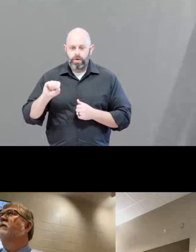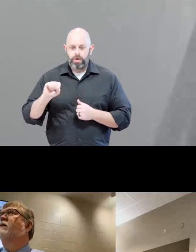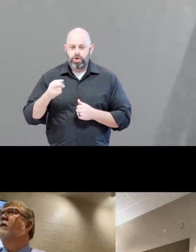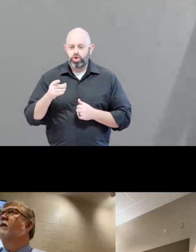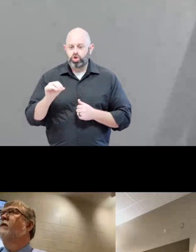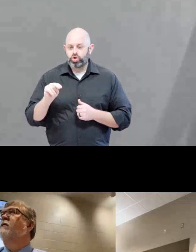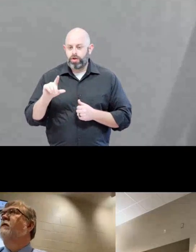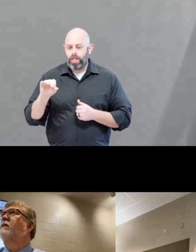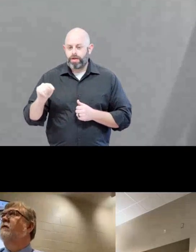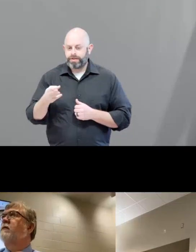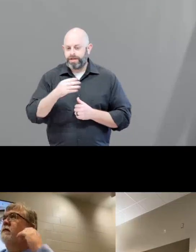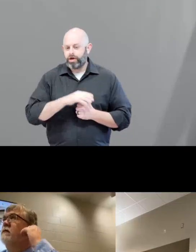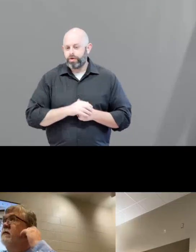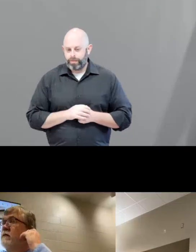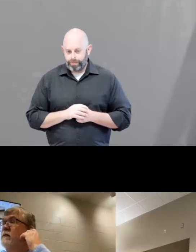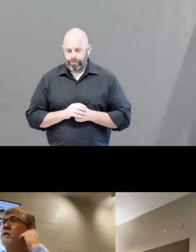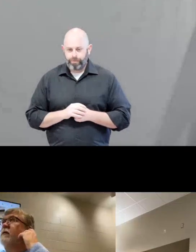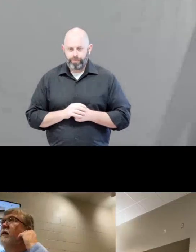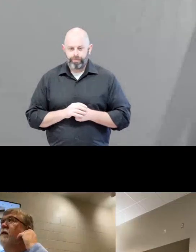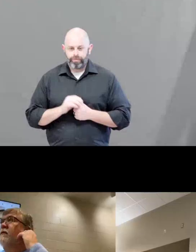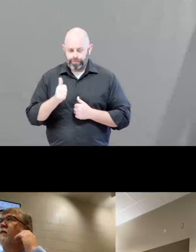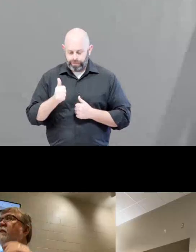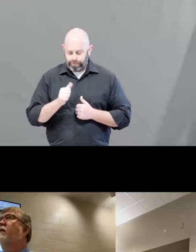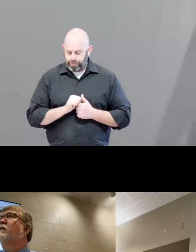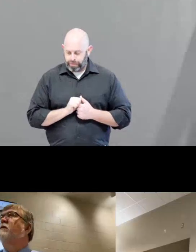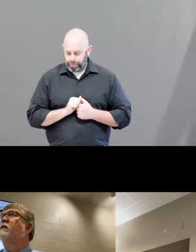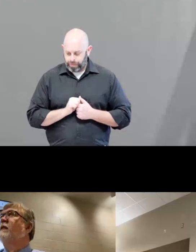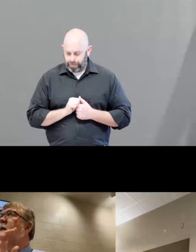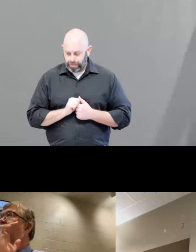Locke. Here.